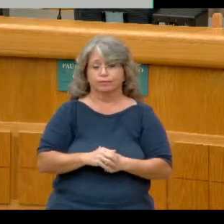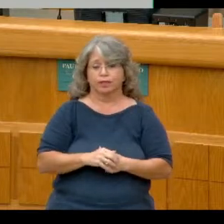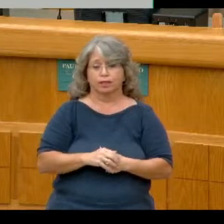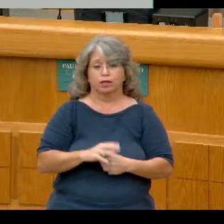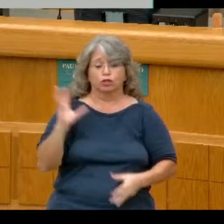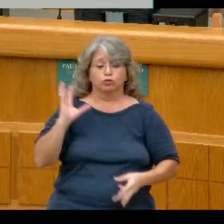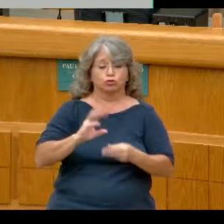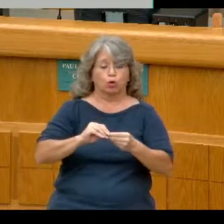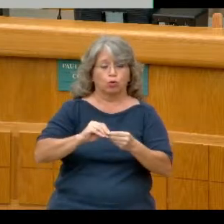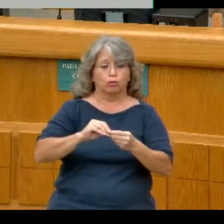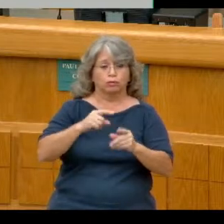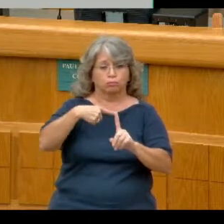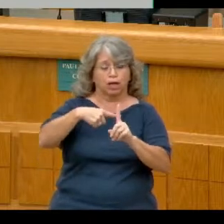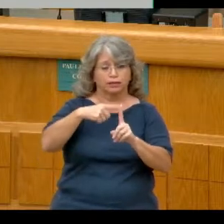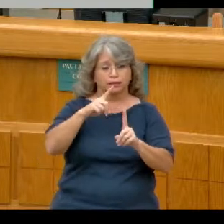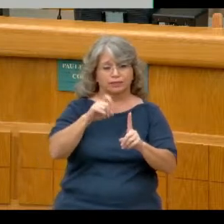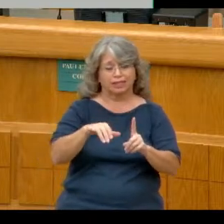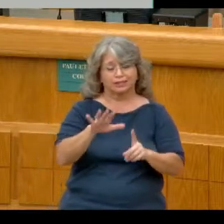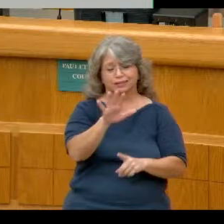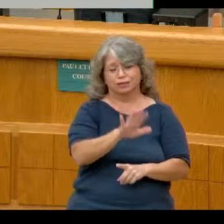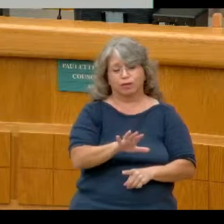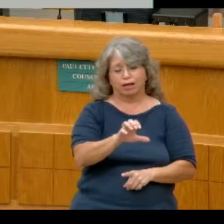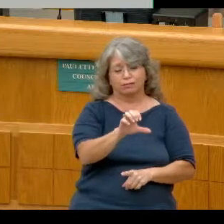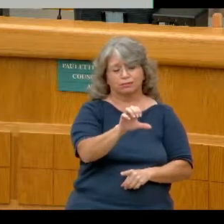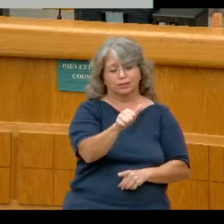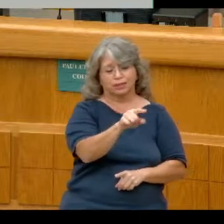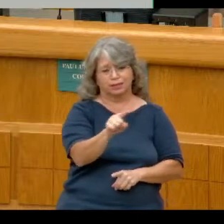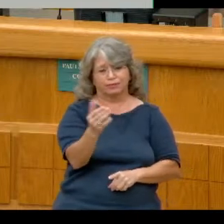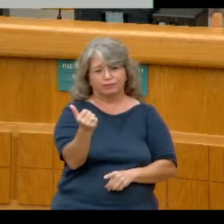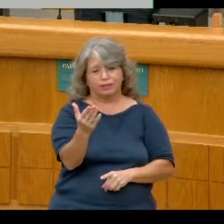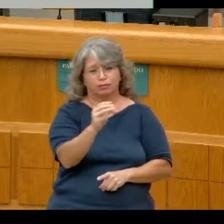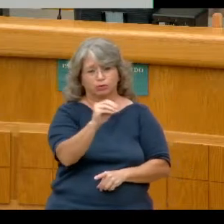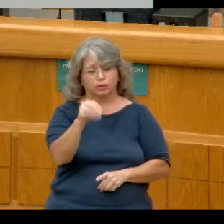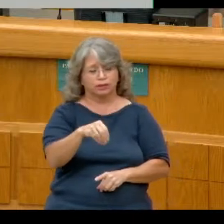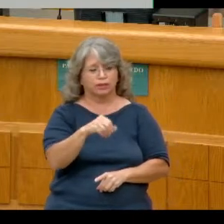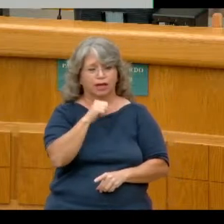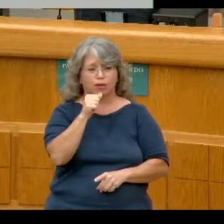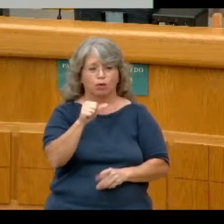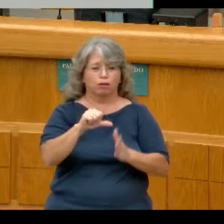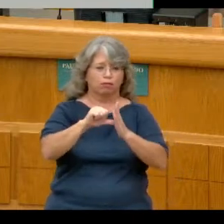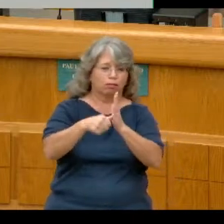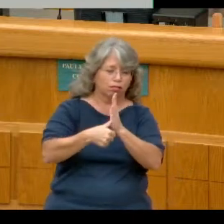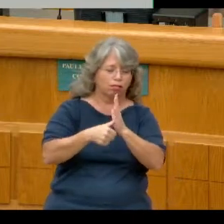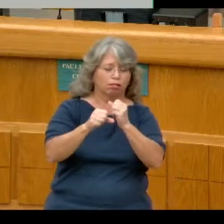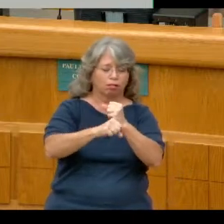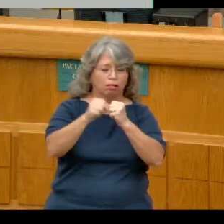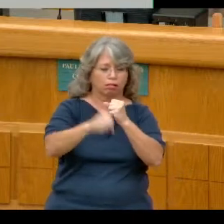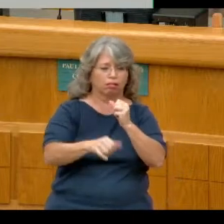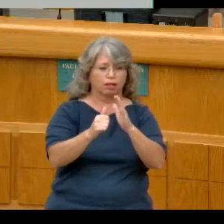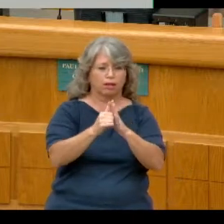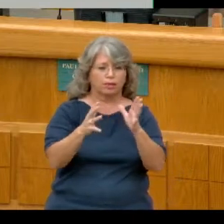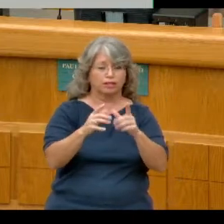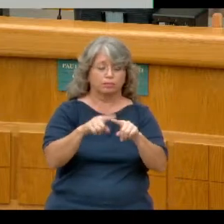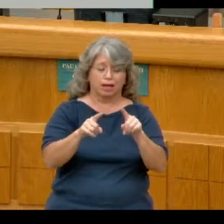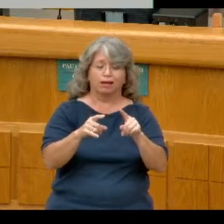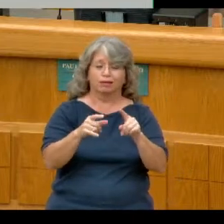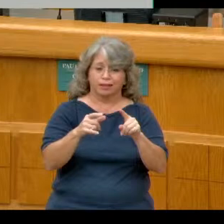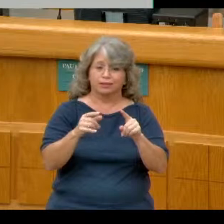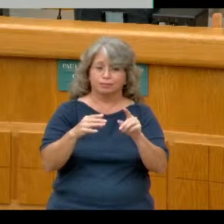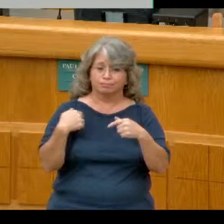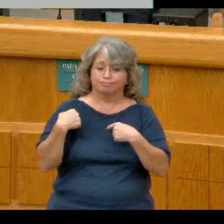somewhere between 10 and 15%. I won't belabor the point too much, but it's been moving upwards, and this is a very high